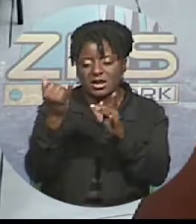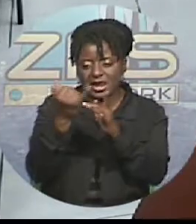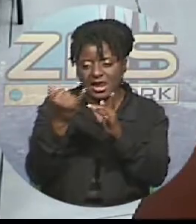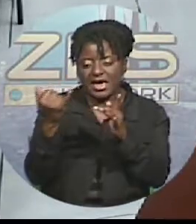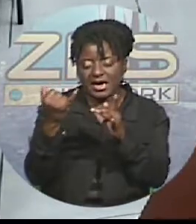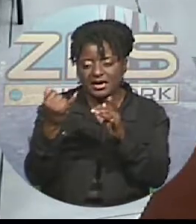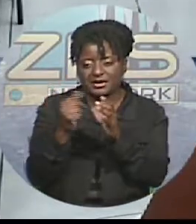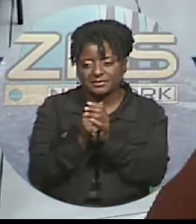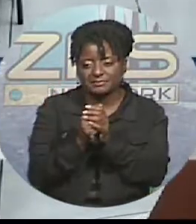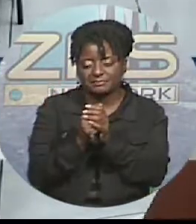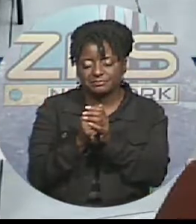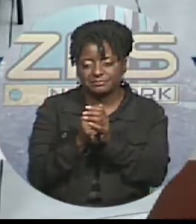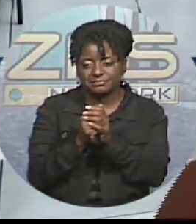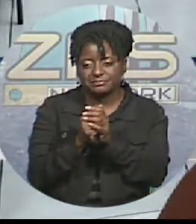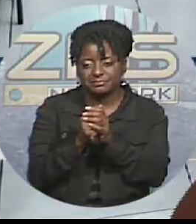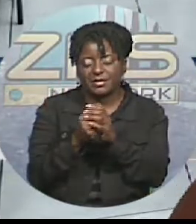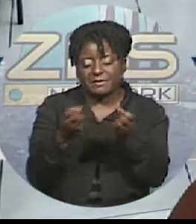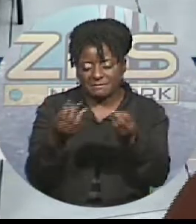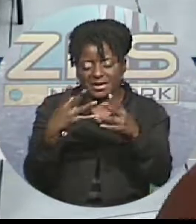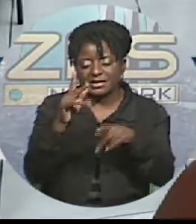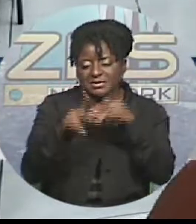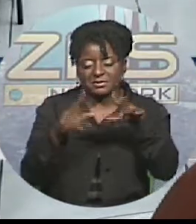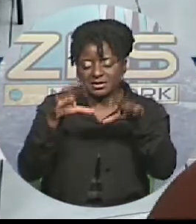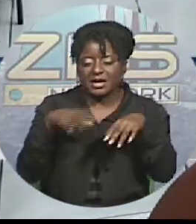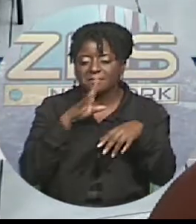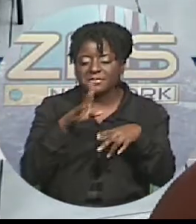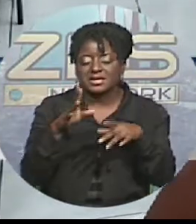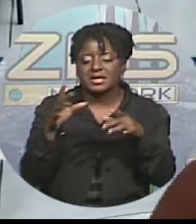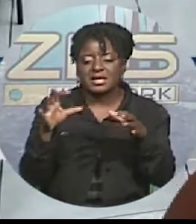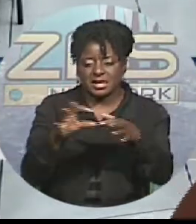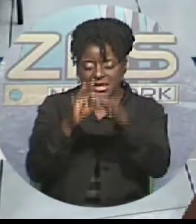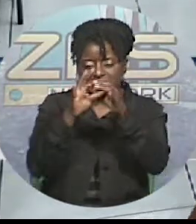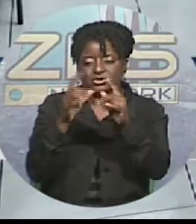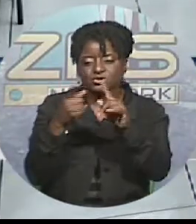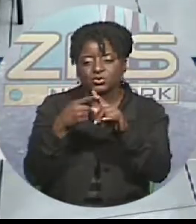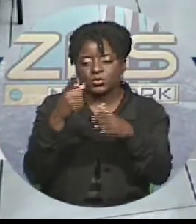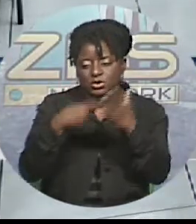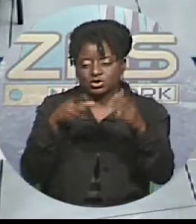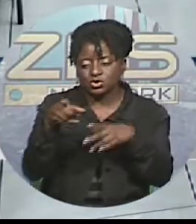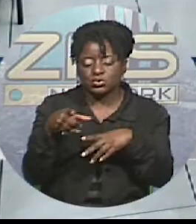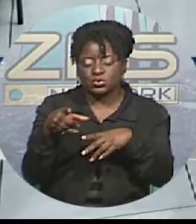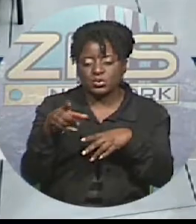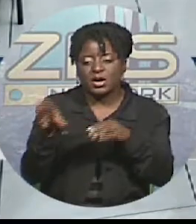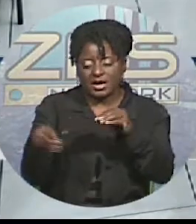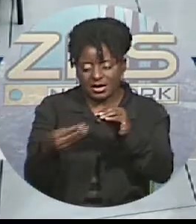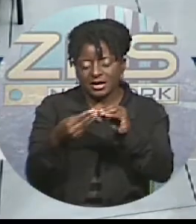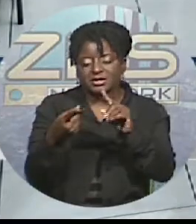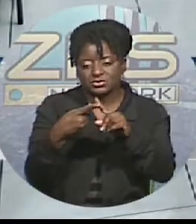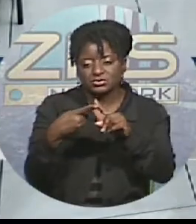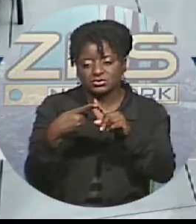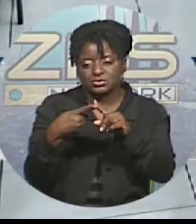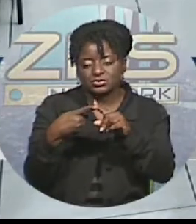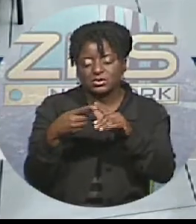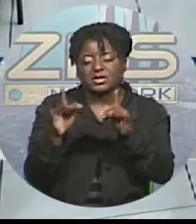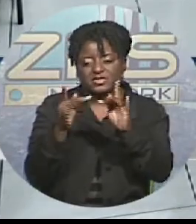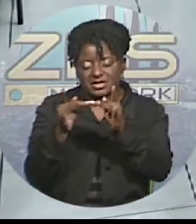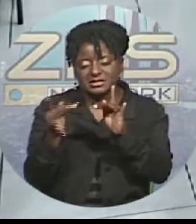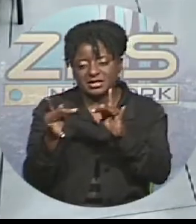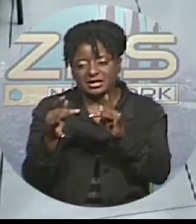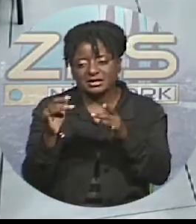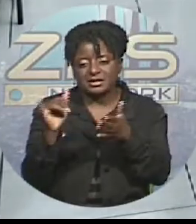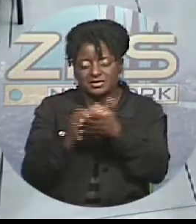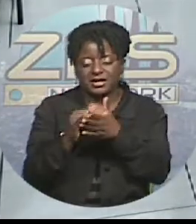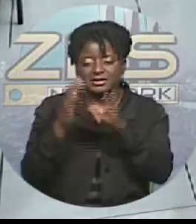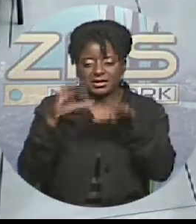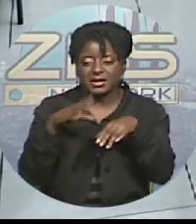can be linked to the stuff that you put on the internet and they can view it and it can be sent to the wider